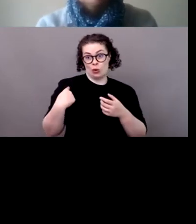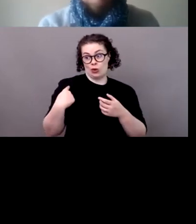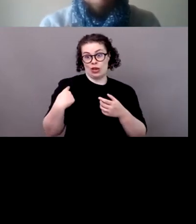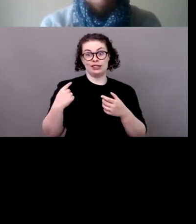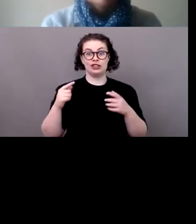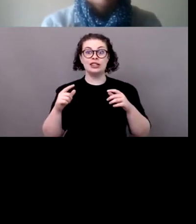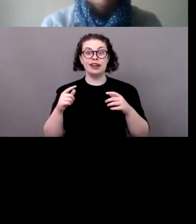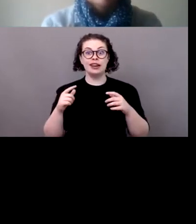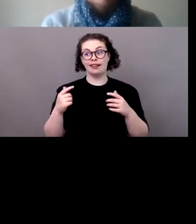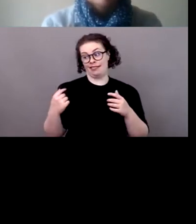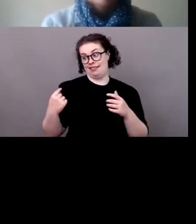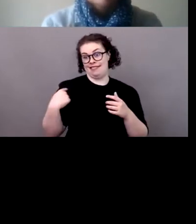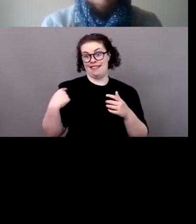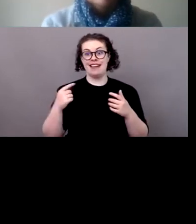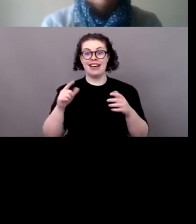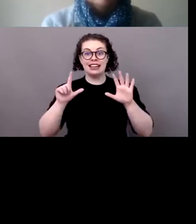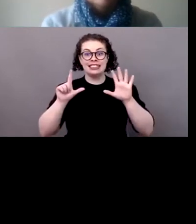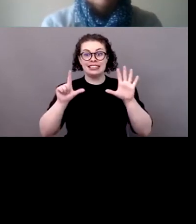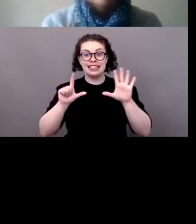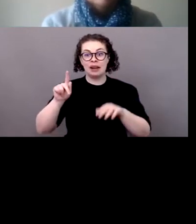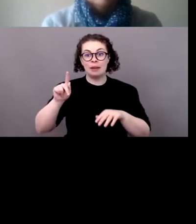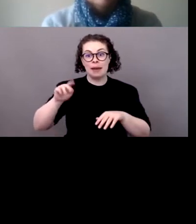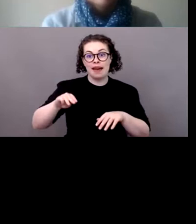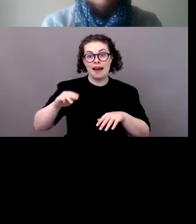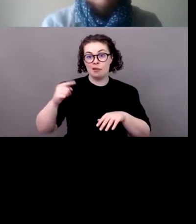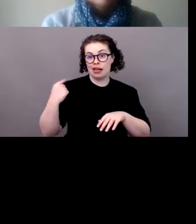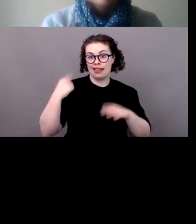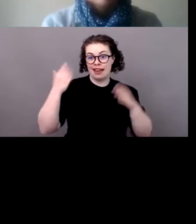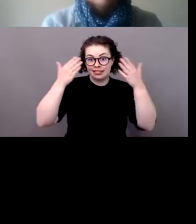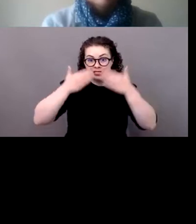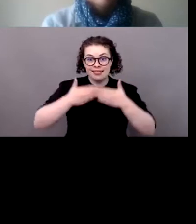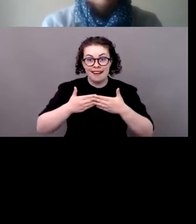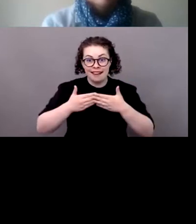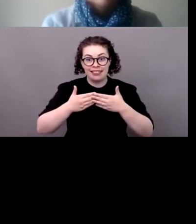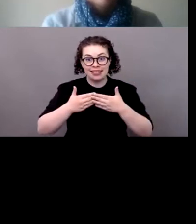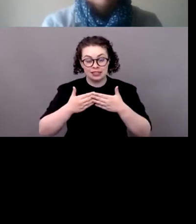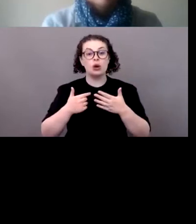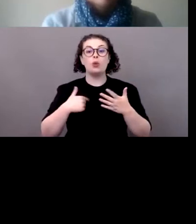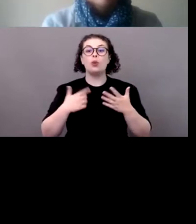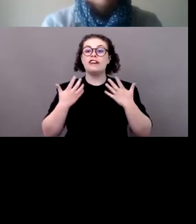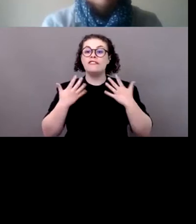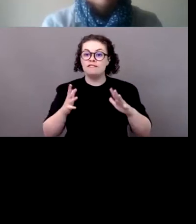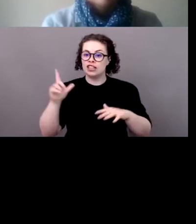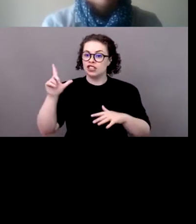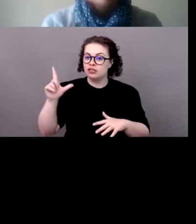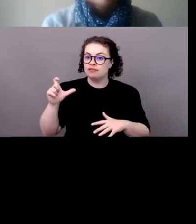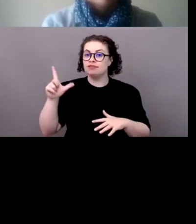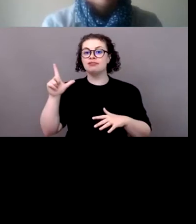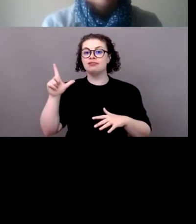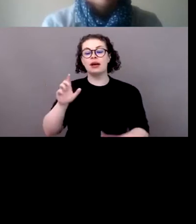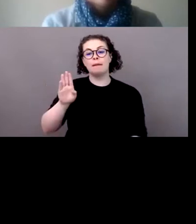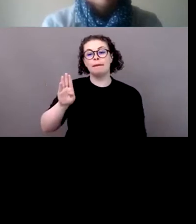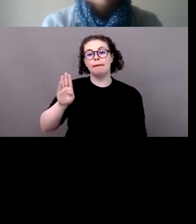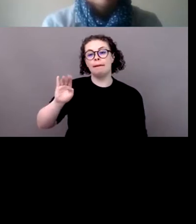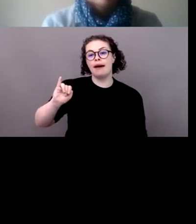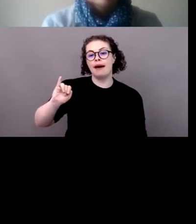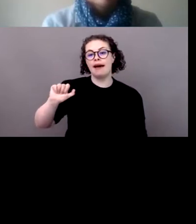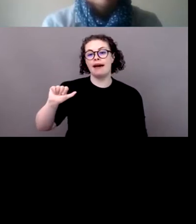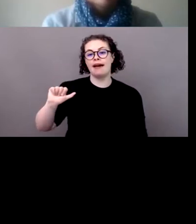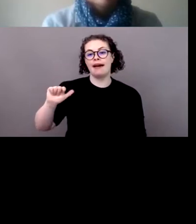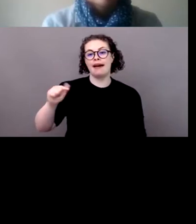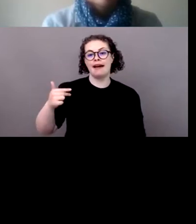last night, finished what we call the Biathlon Climate Challenge. And that was a very